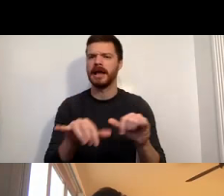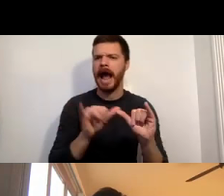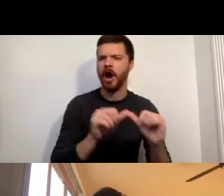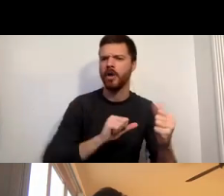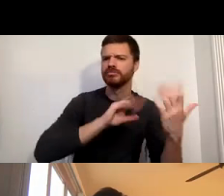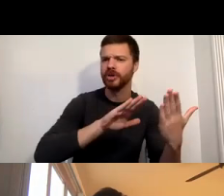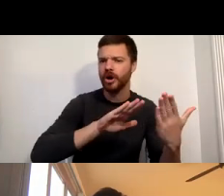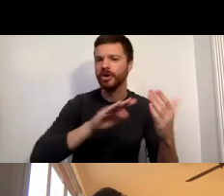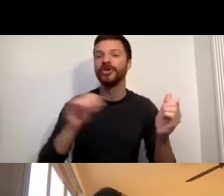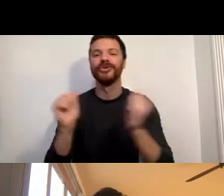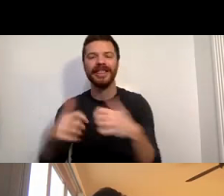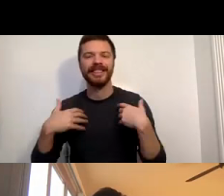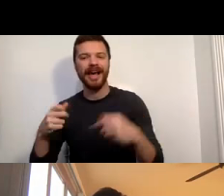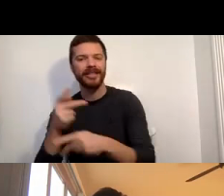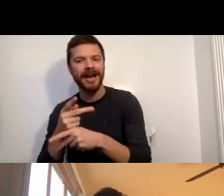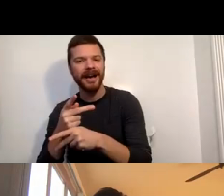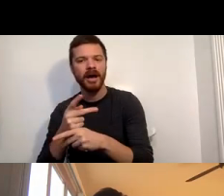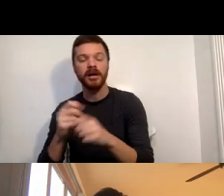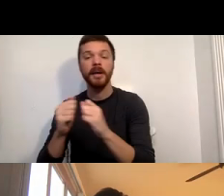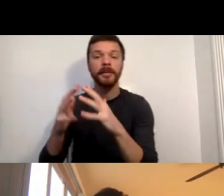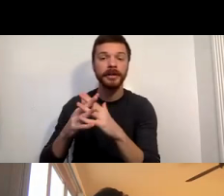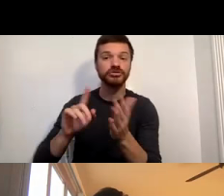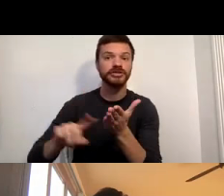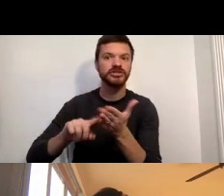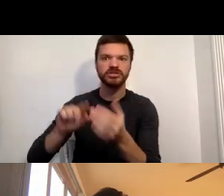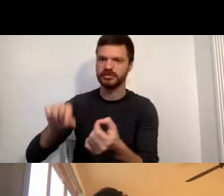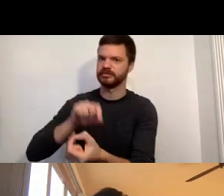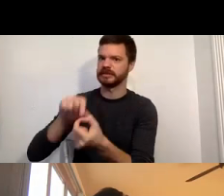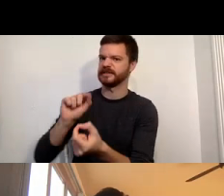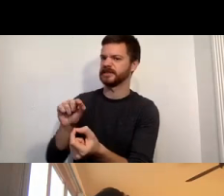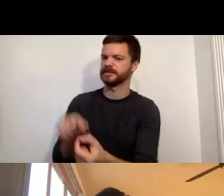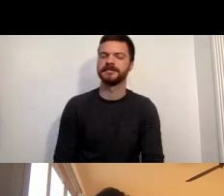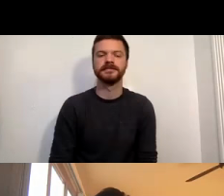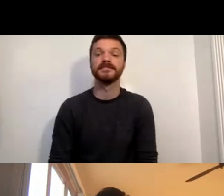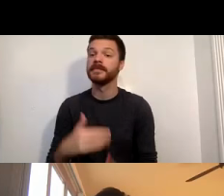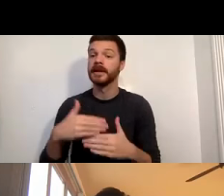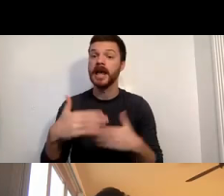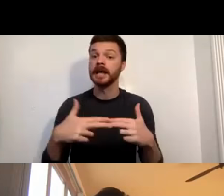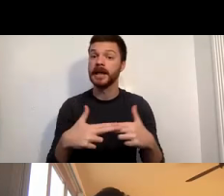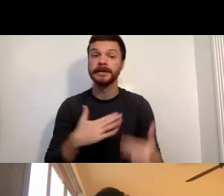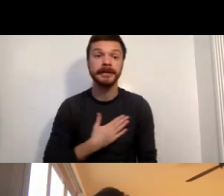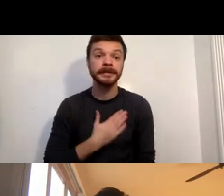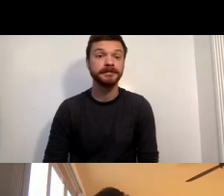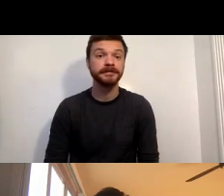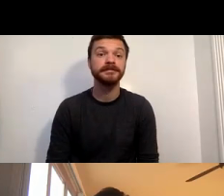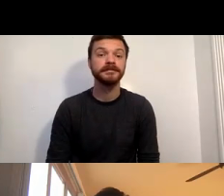healthcare and in implementation research in particular. Next slide, please.